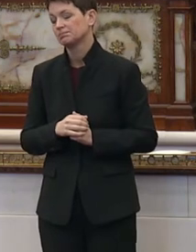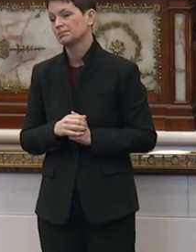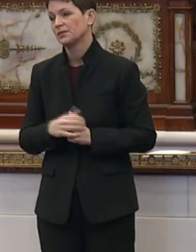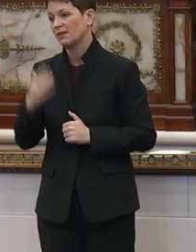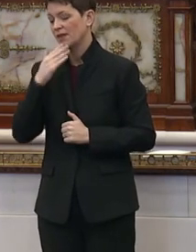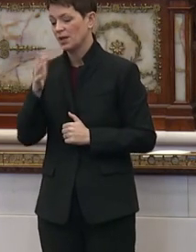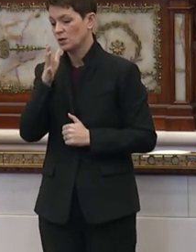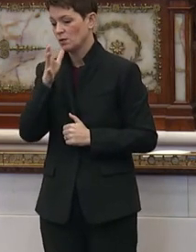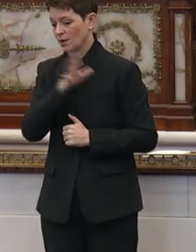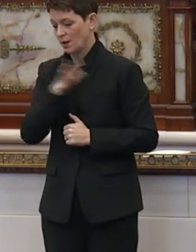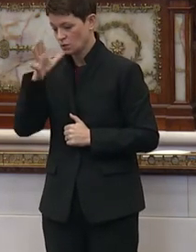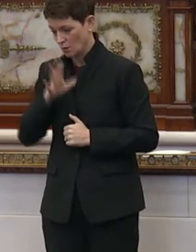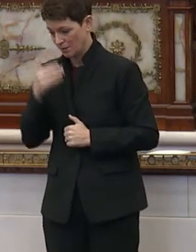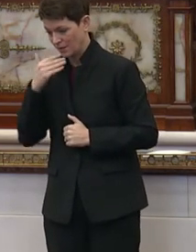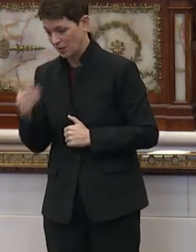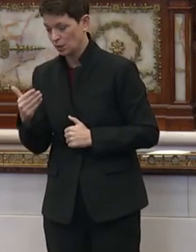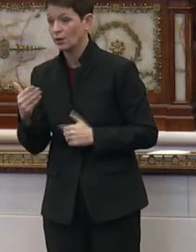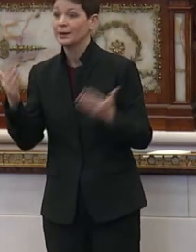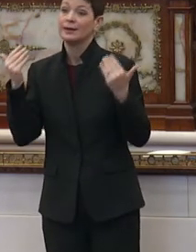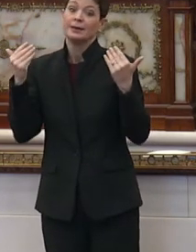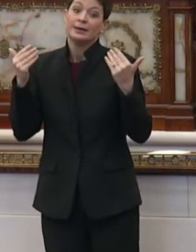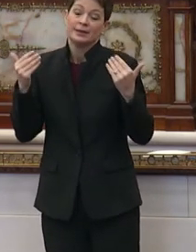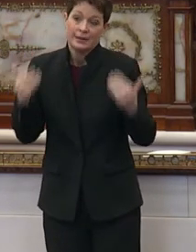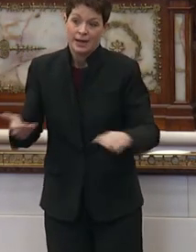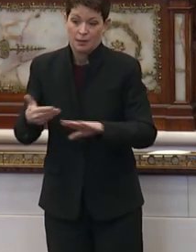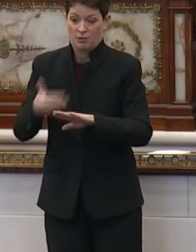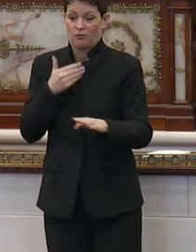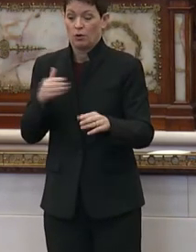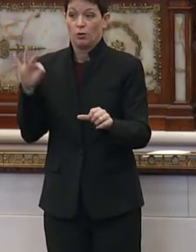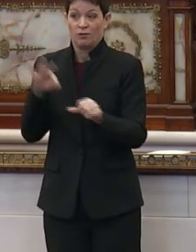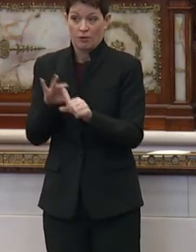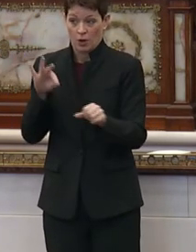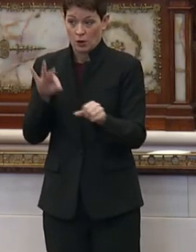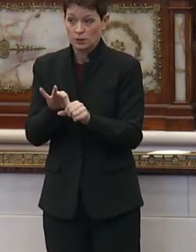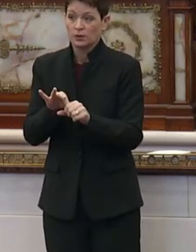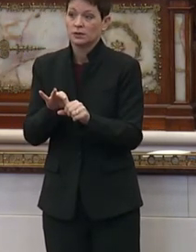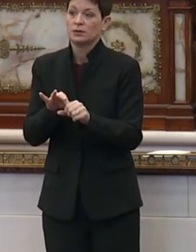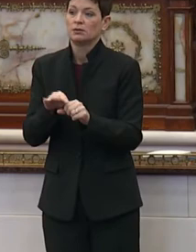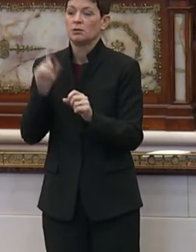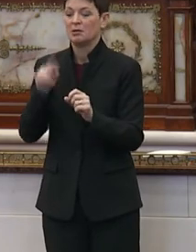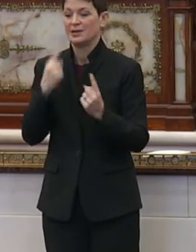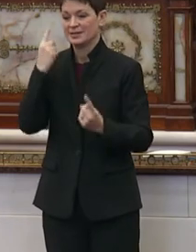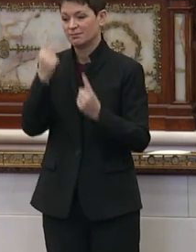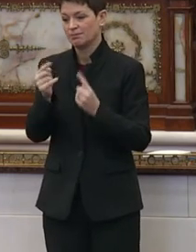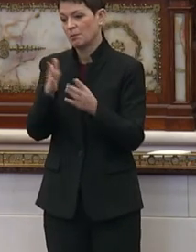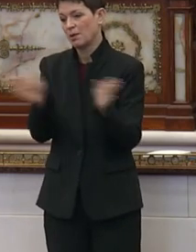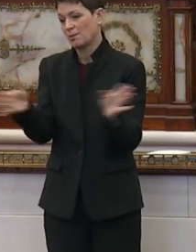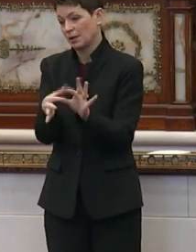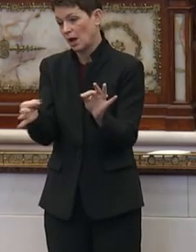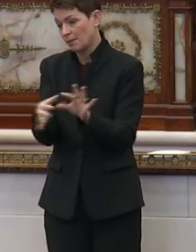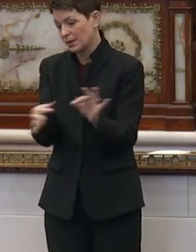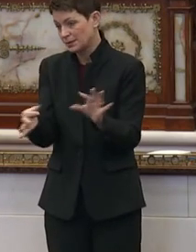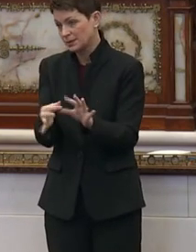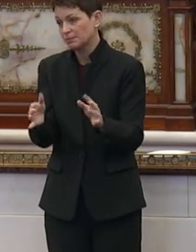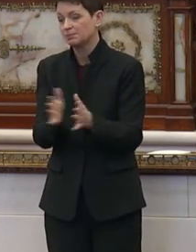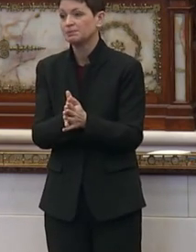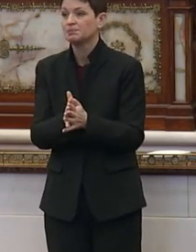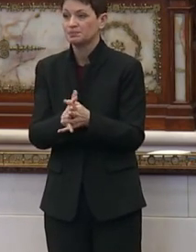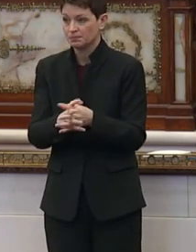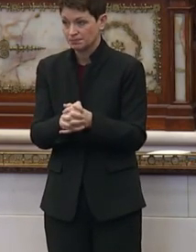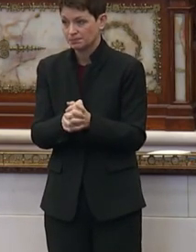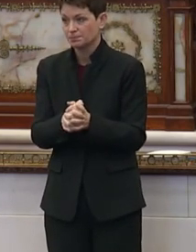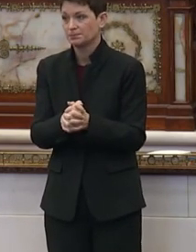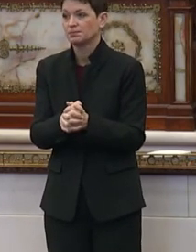much, Councilwoman. So, before we proceed with the consideration of our calendar, we will have